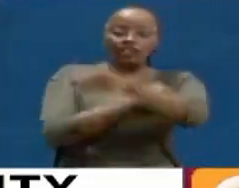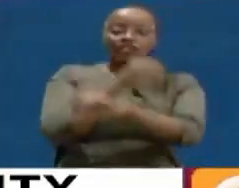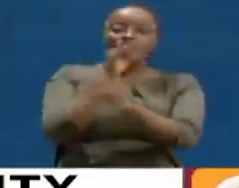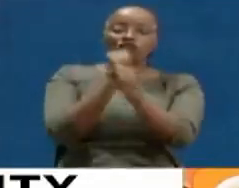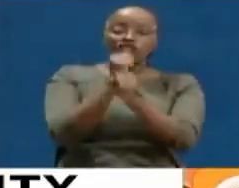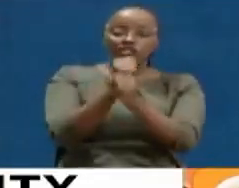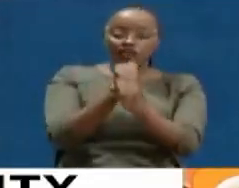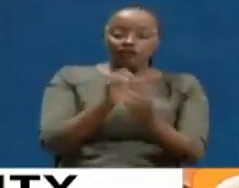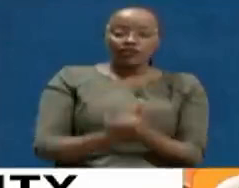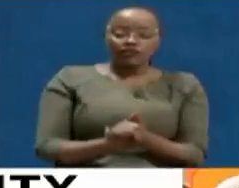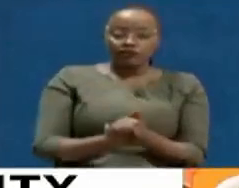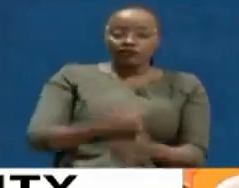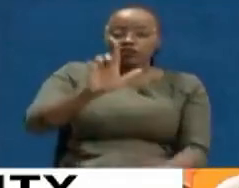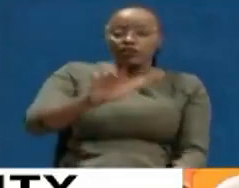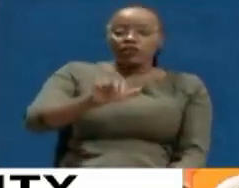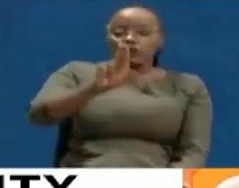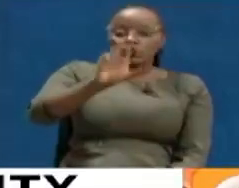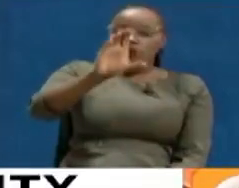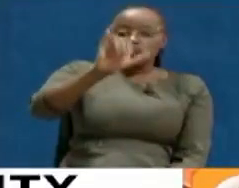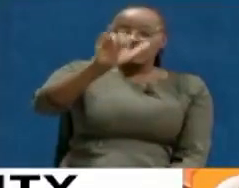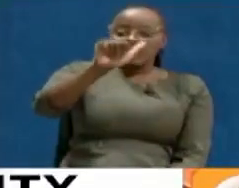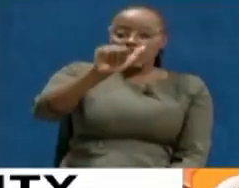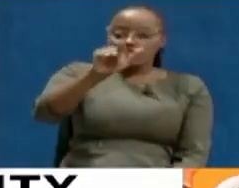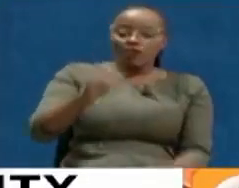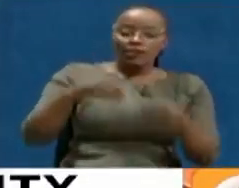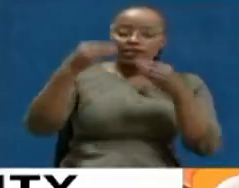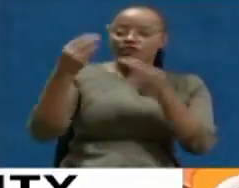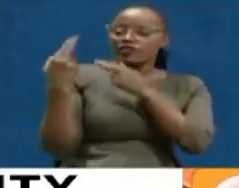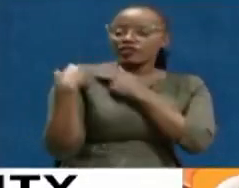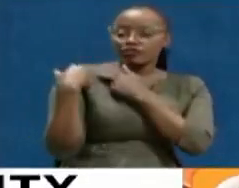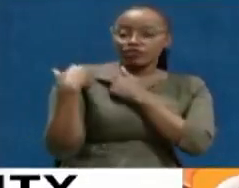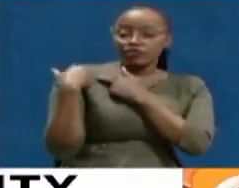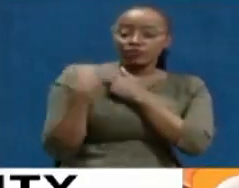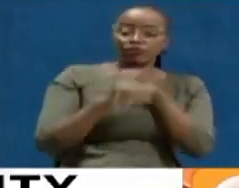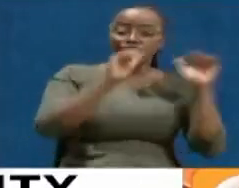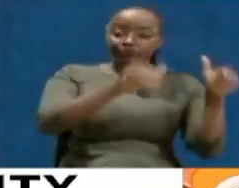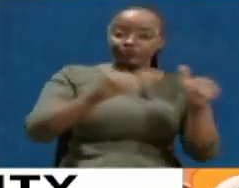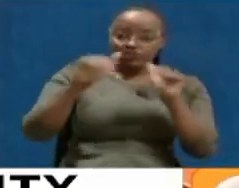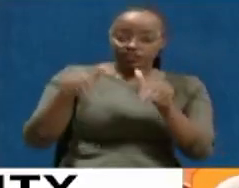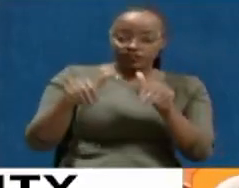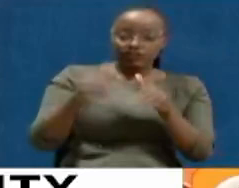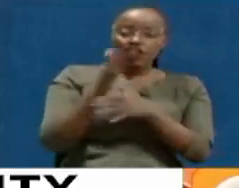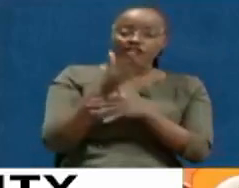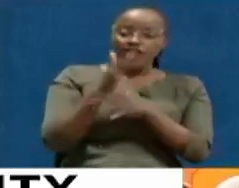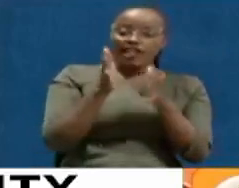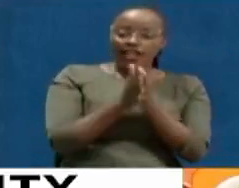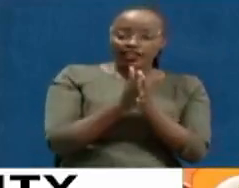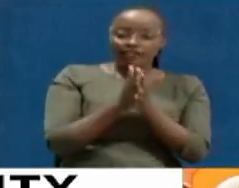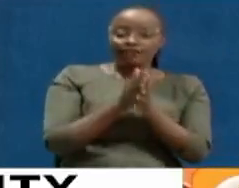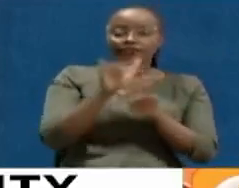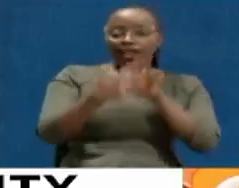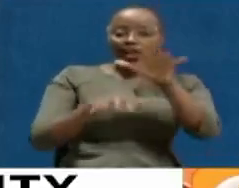of Staff. Ms. Lucia Mulwa is reassigned to Agriculture, Fisheries and